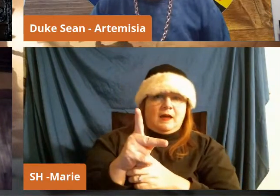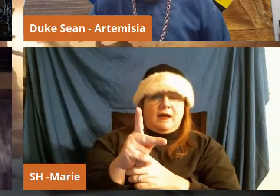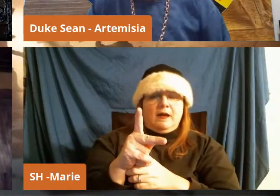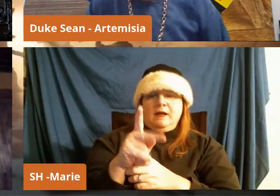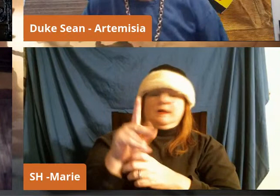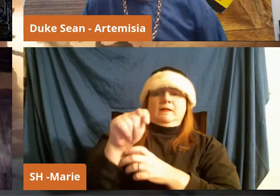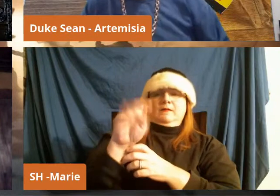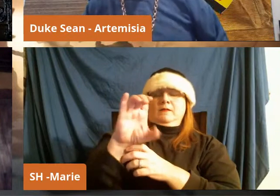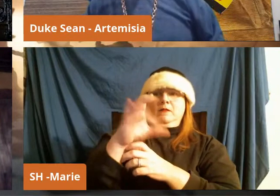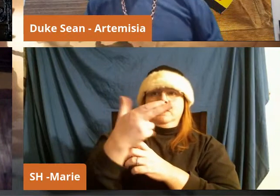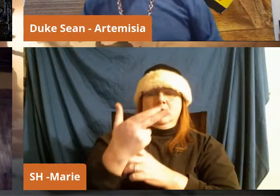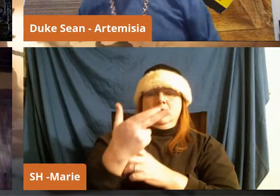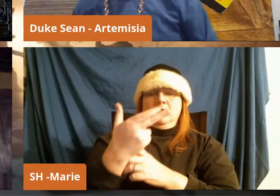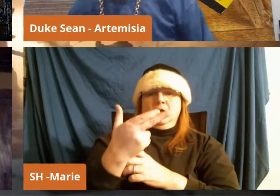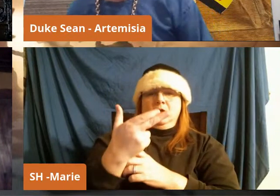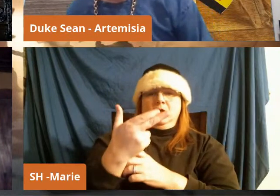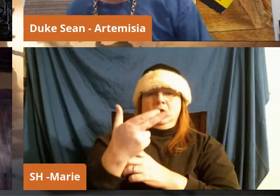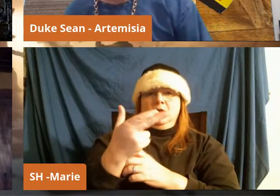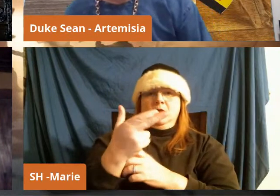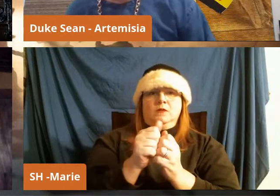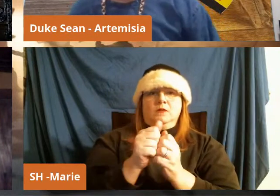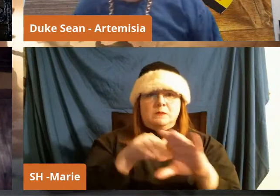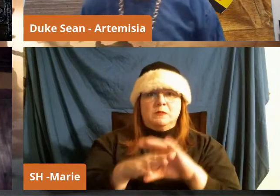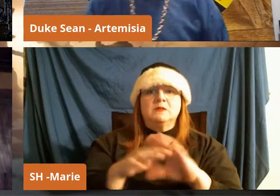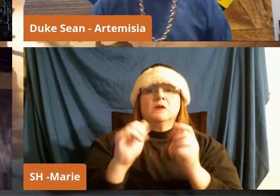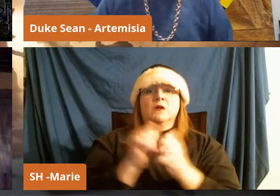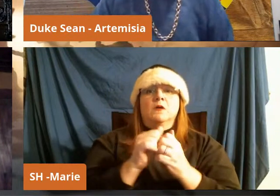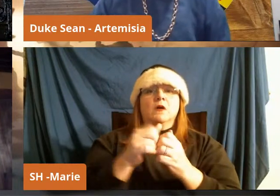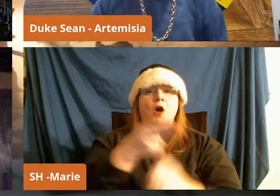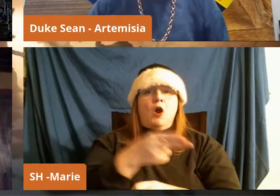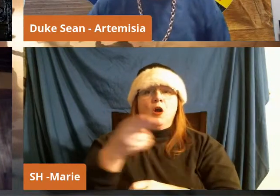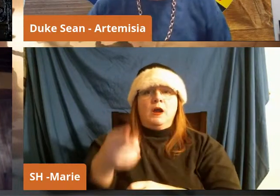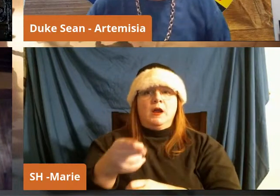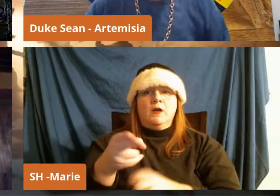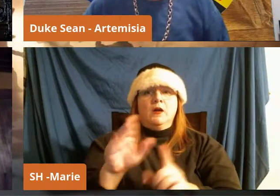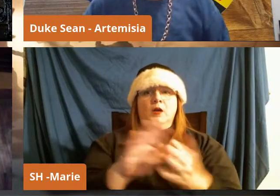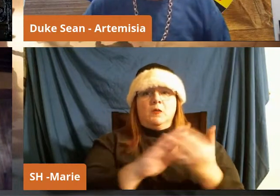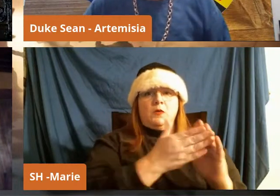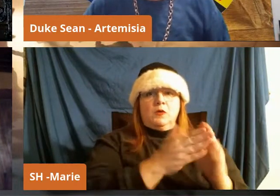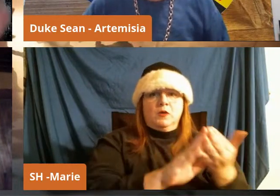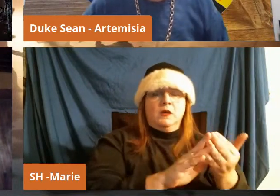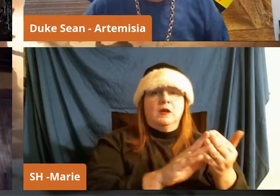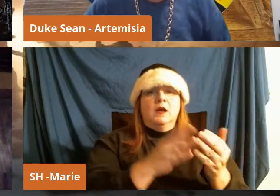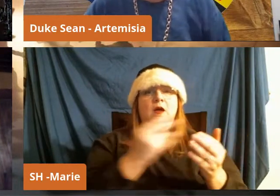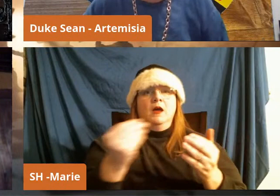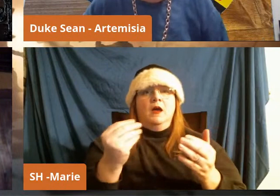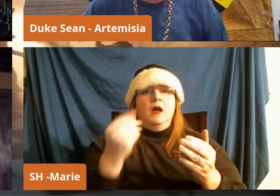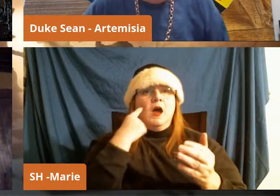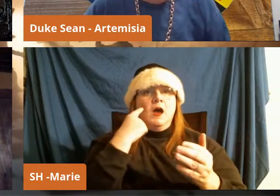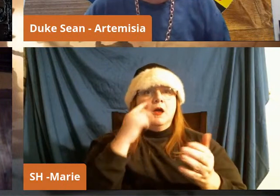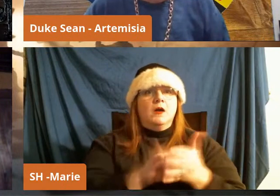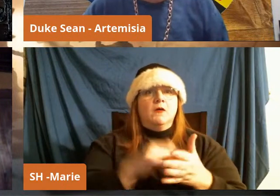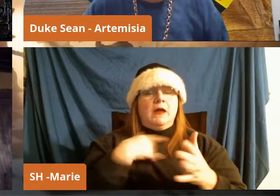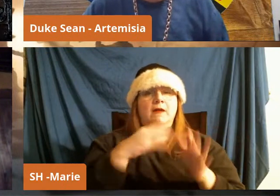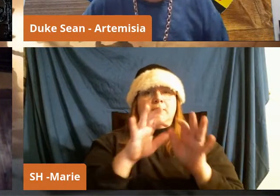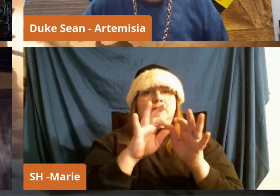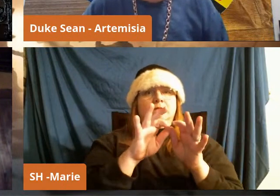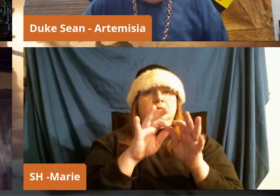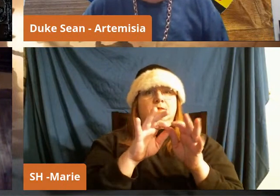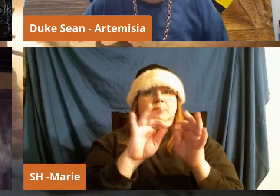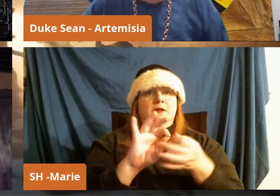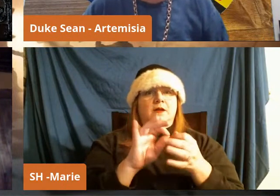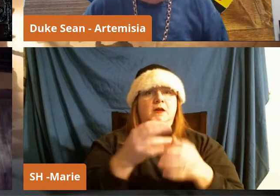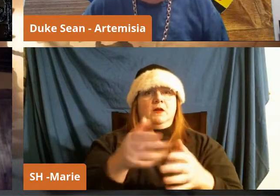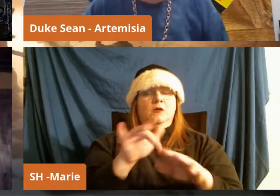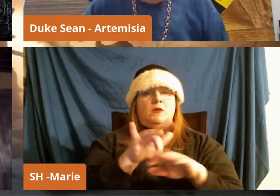had issues with accessibility for our hard of hearing community, and notice by now we do have an interpreter tonight that was